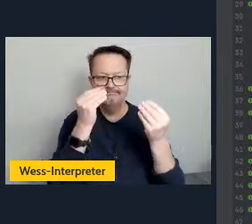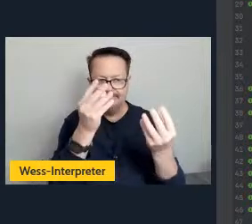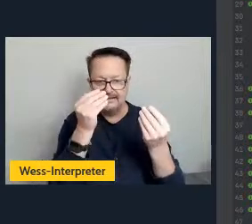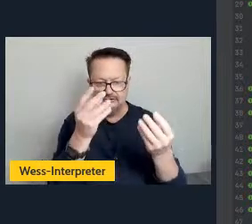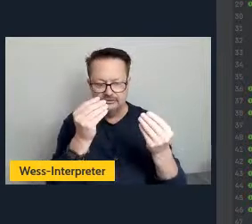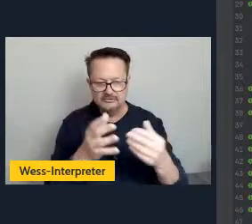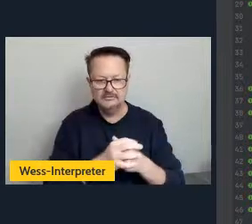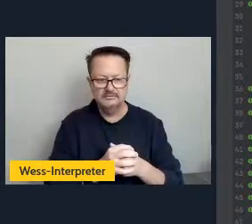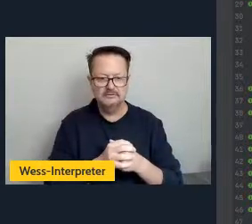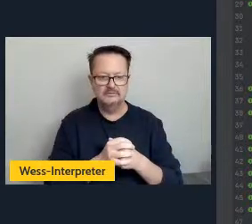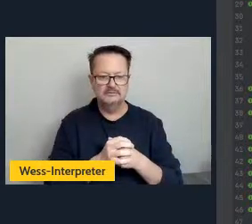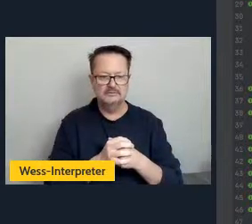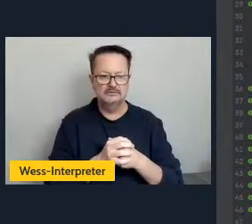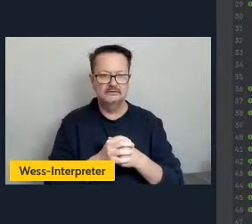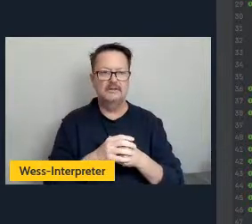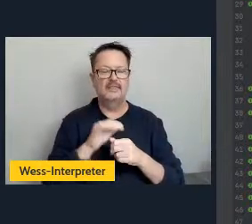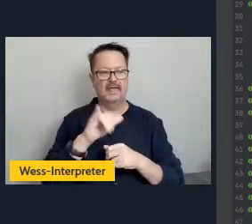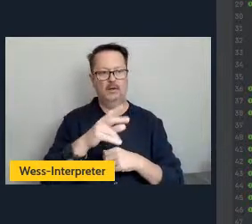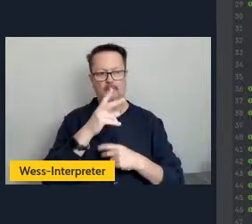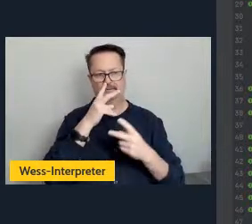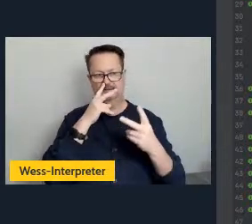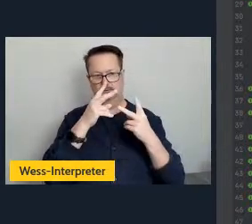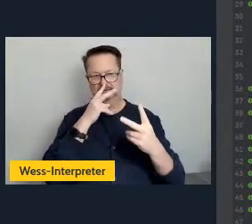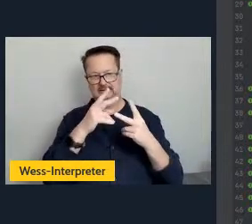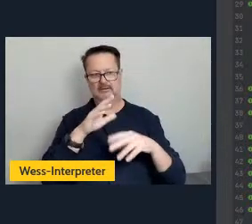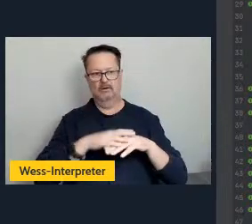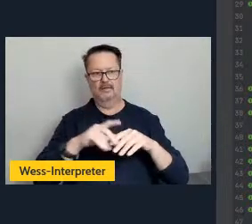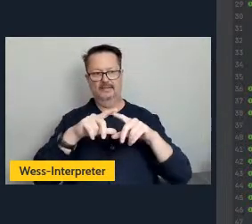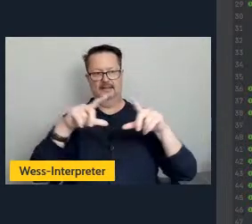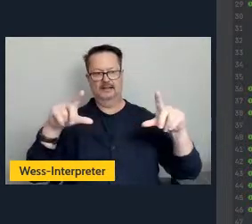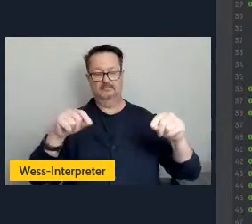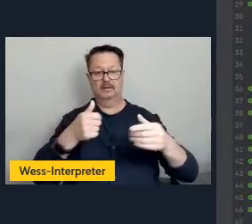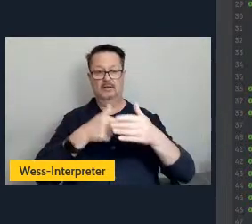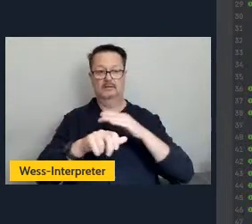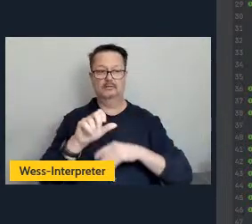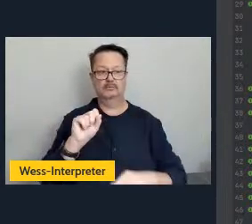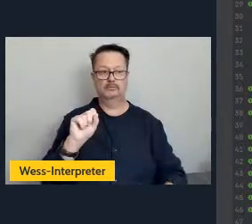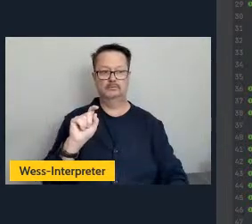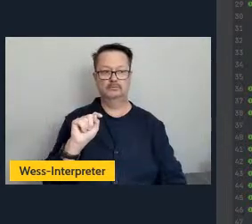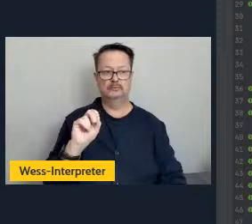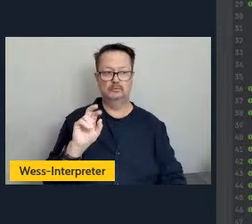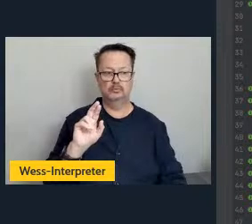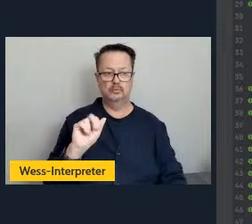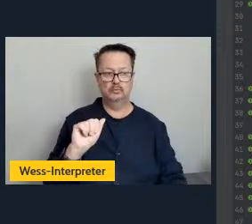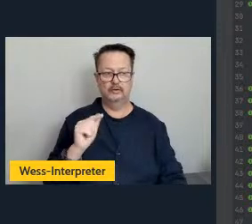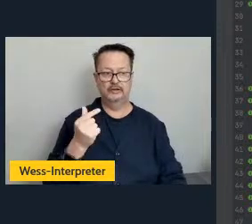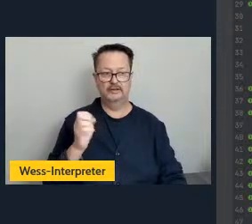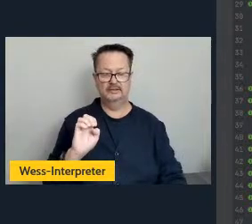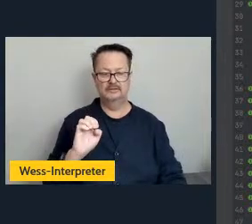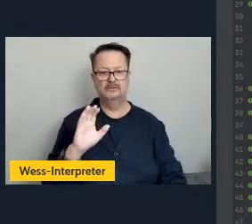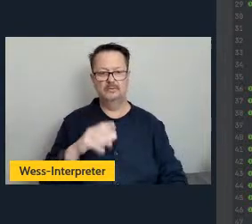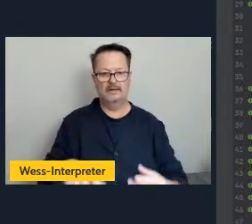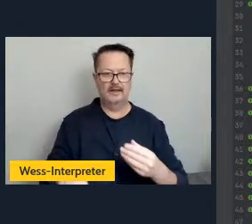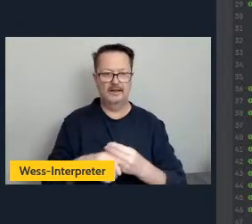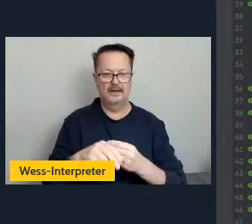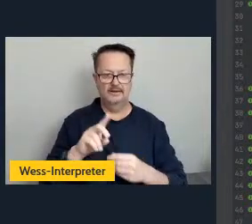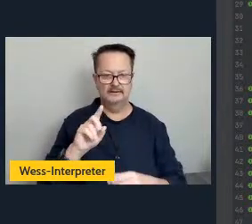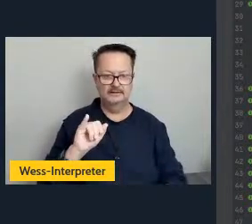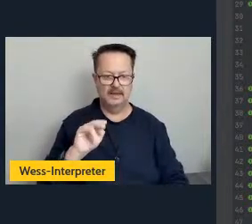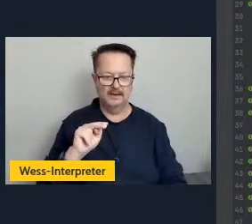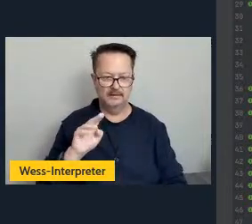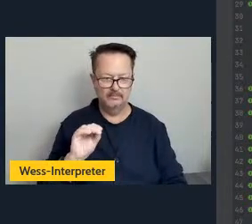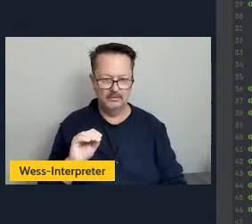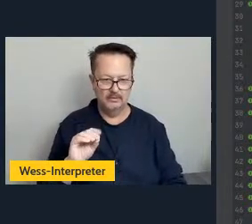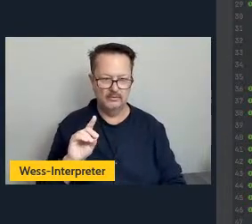These will be visible on the dashboard. So under the storage, we are going to add DynamoDB table